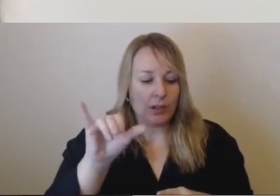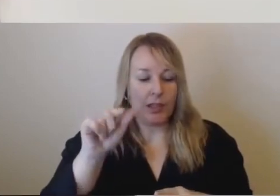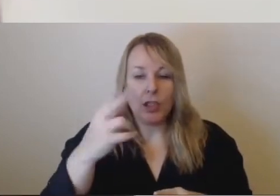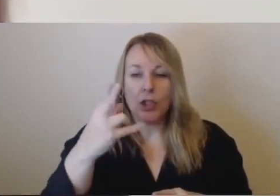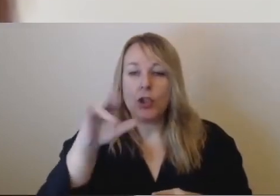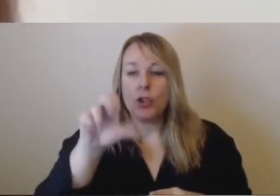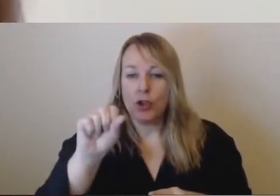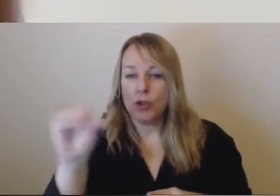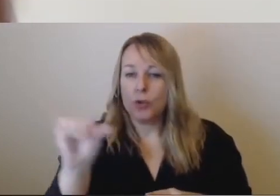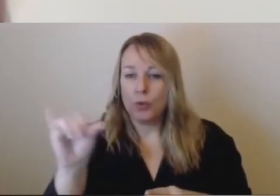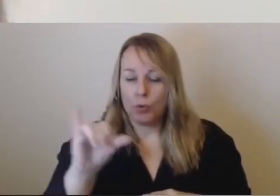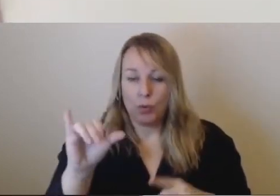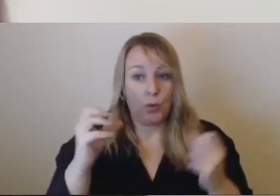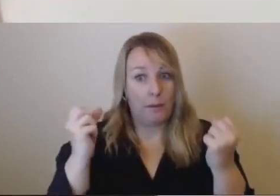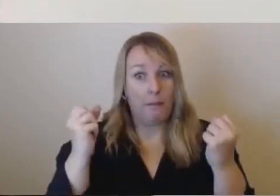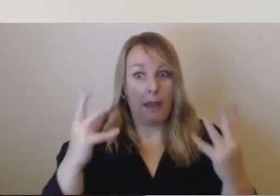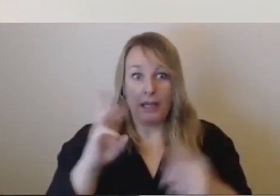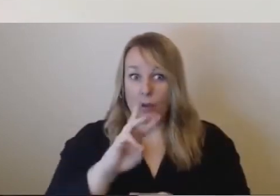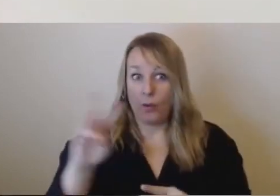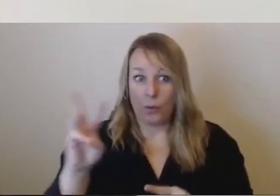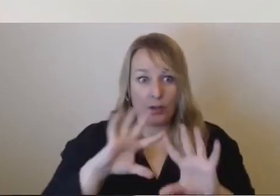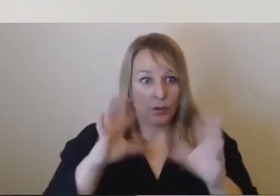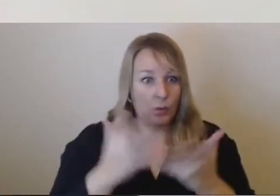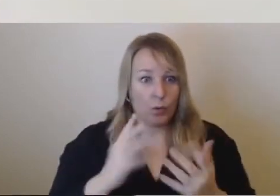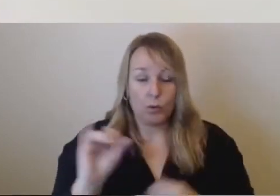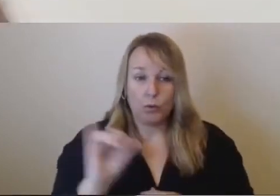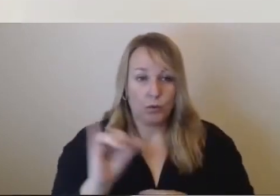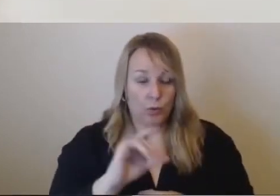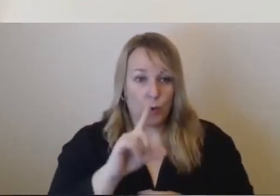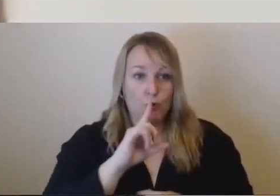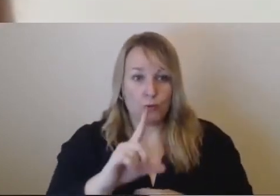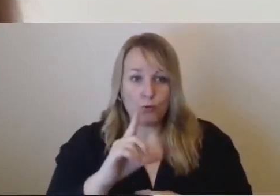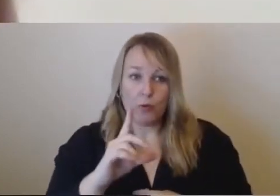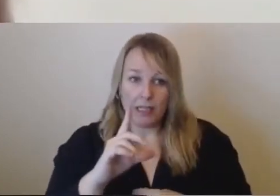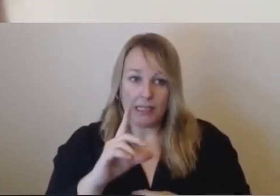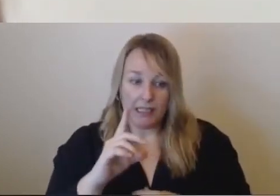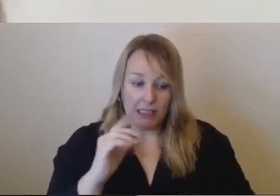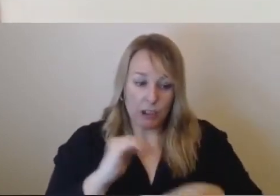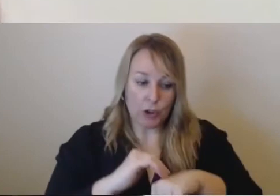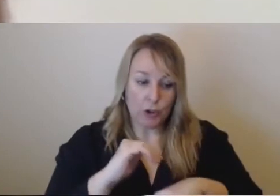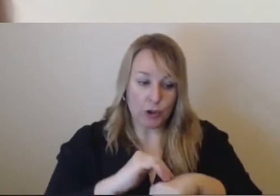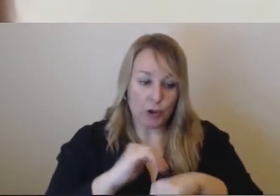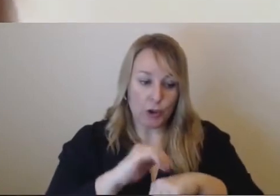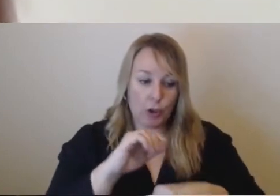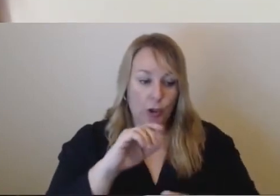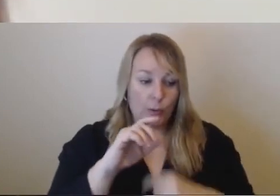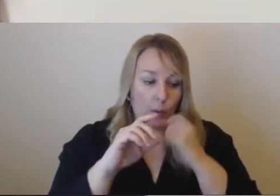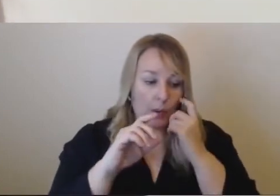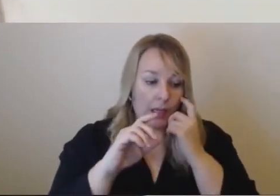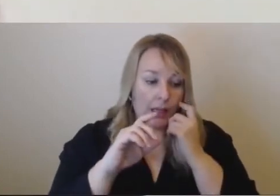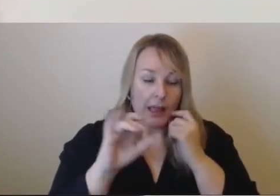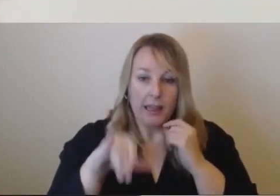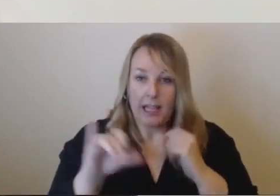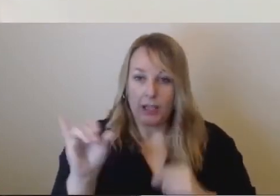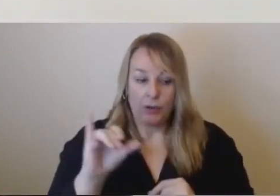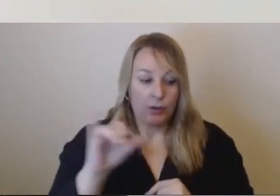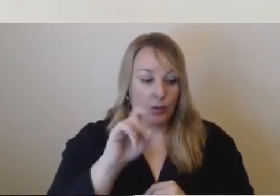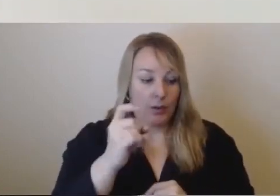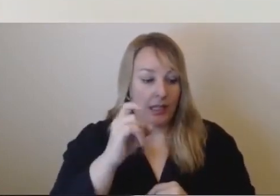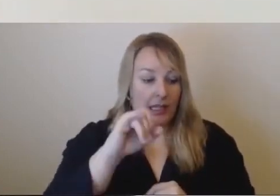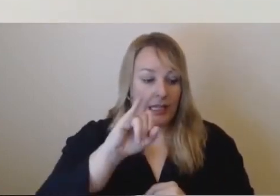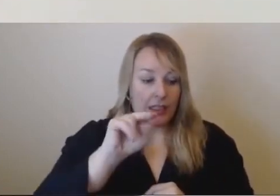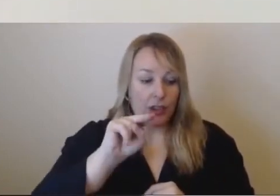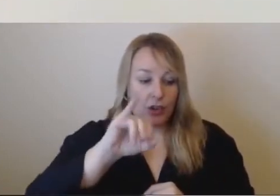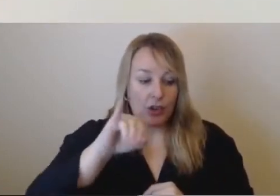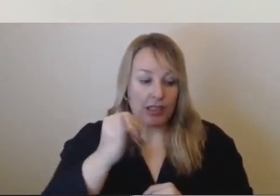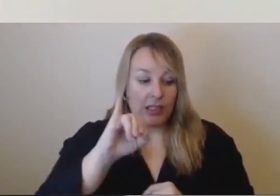is deeply disturbed by what's happening in Xinjiang. And you've seen a modification in the narrative and you've seen them